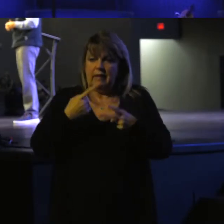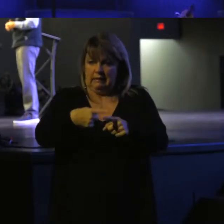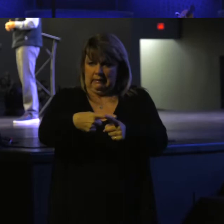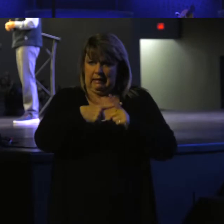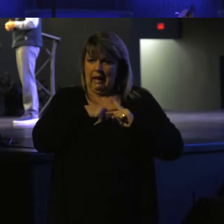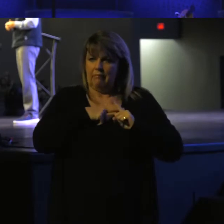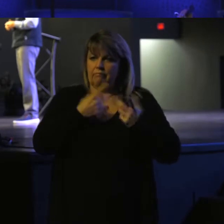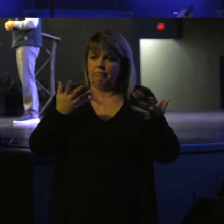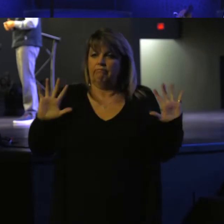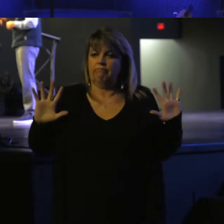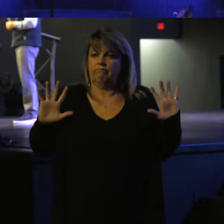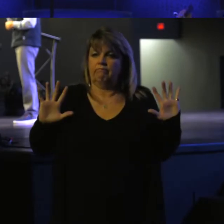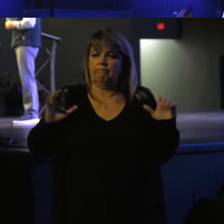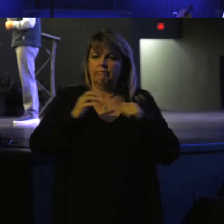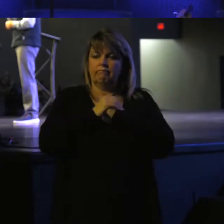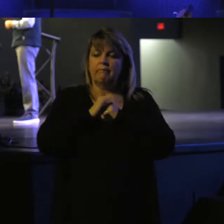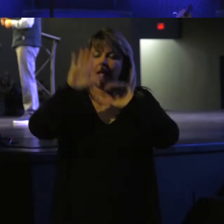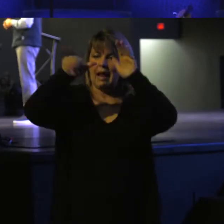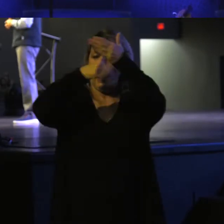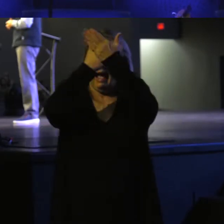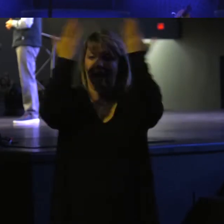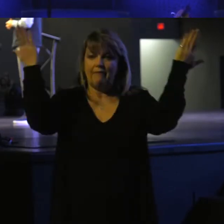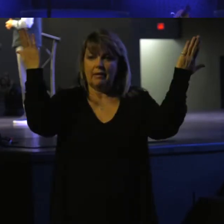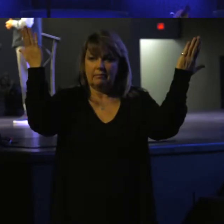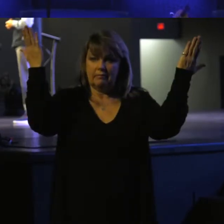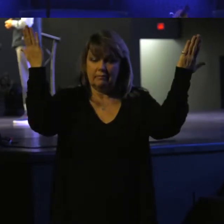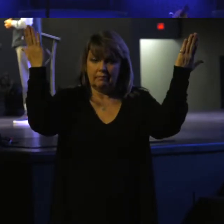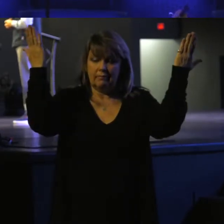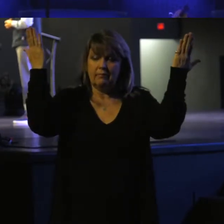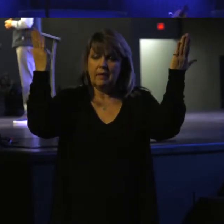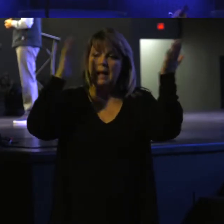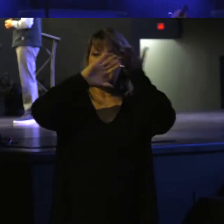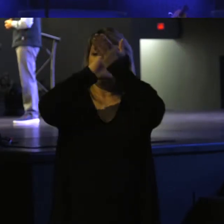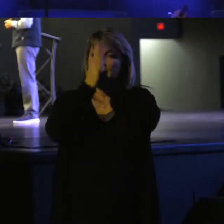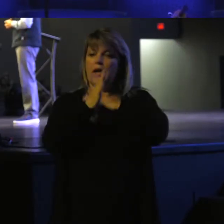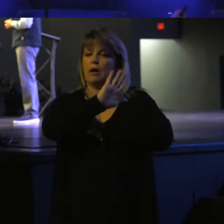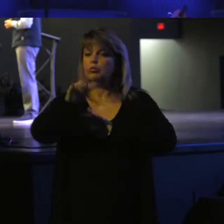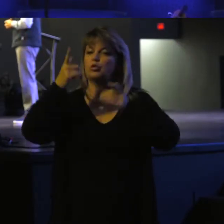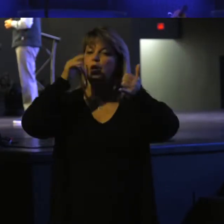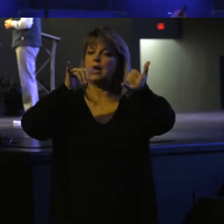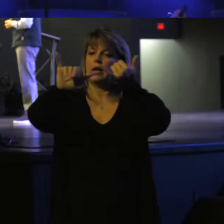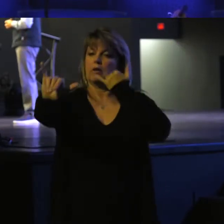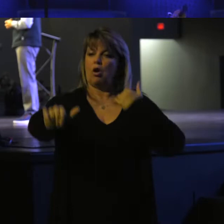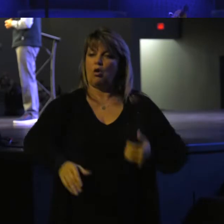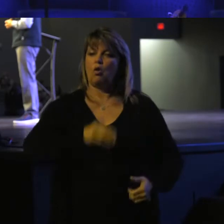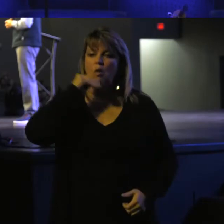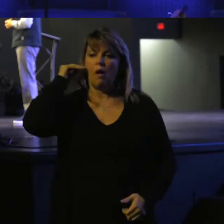saved. And heaven becomes your eternal home.